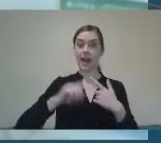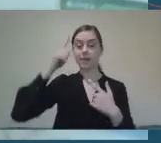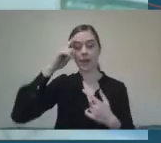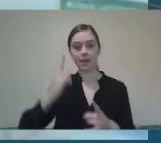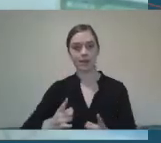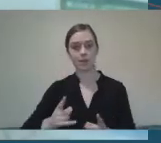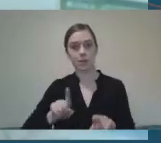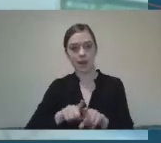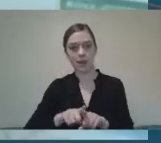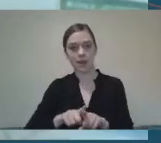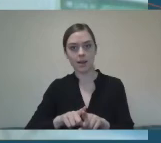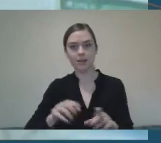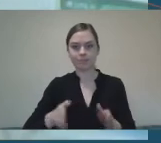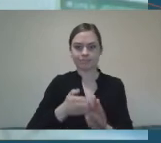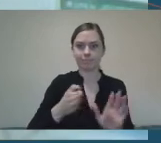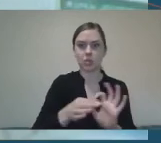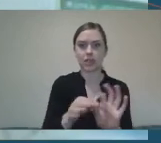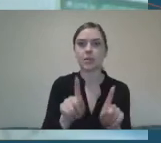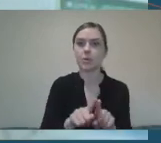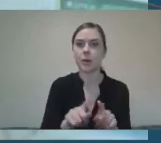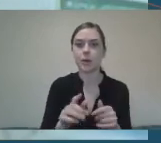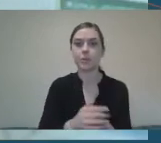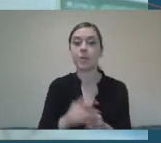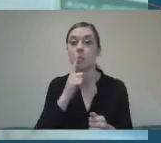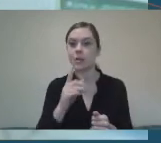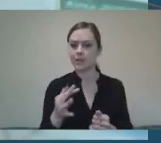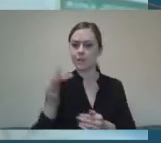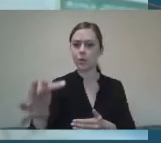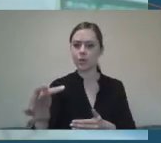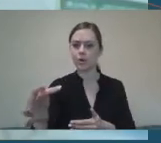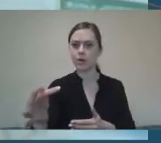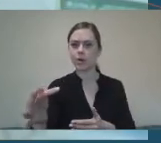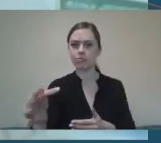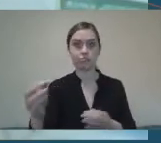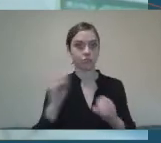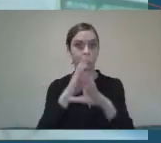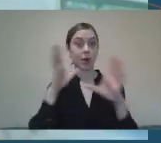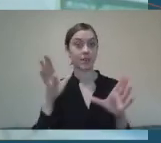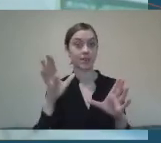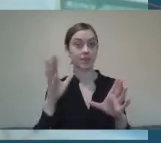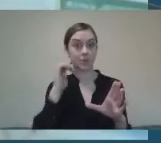and generally positive society. But I think the future looks bright from an investment.